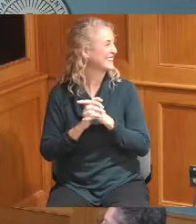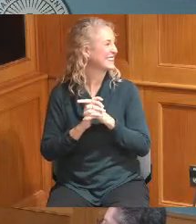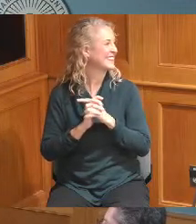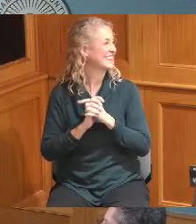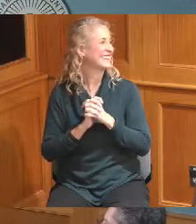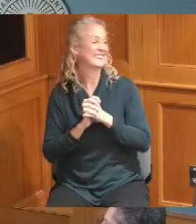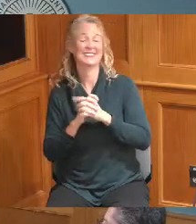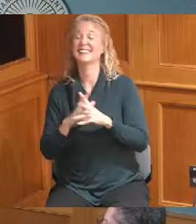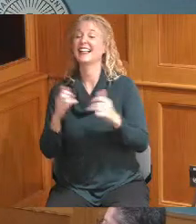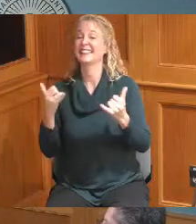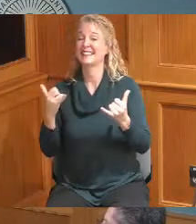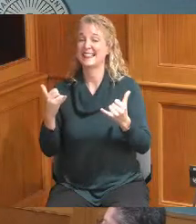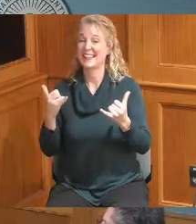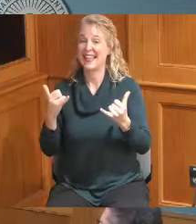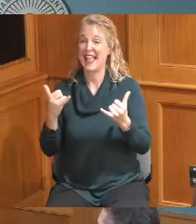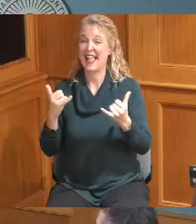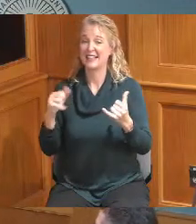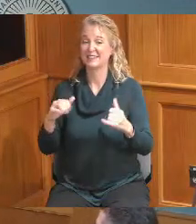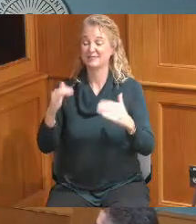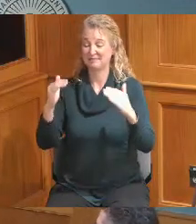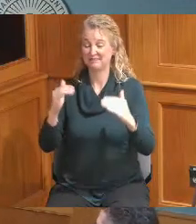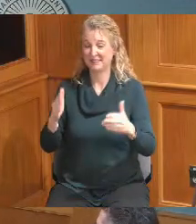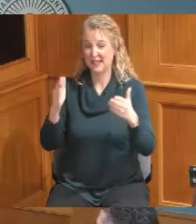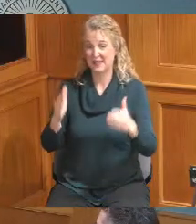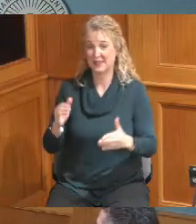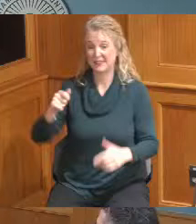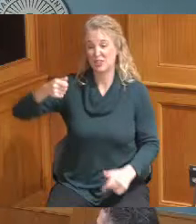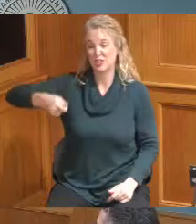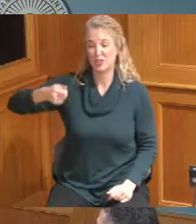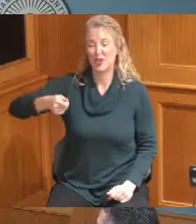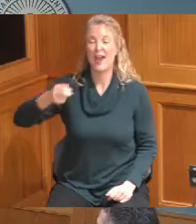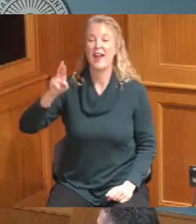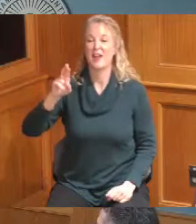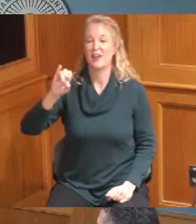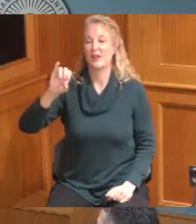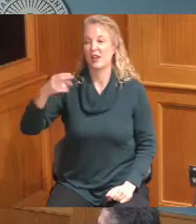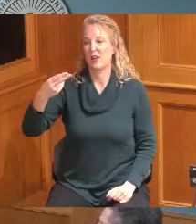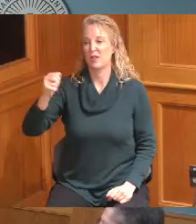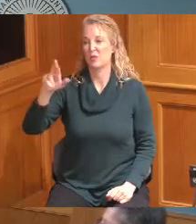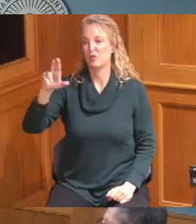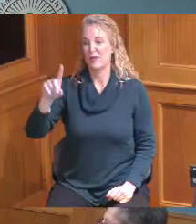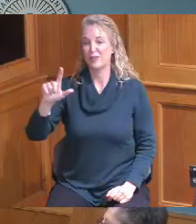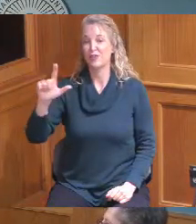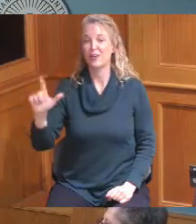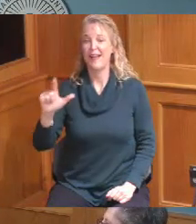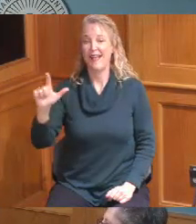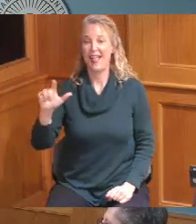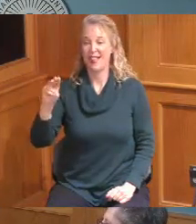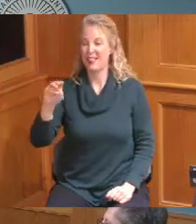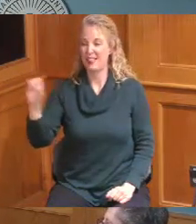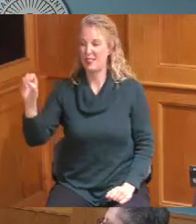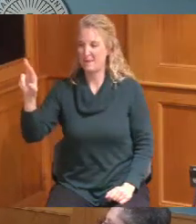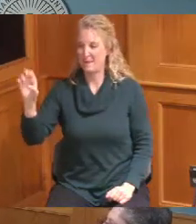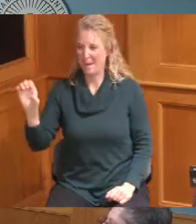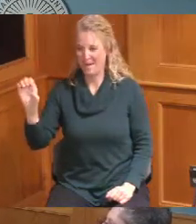Great. I have another honoree, Judge Richard L. Rich Moore. If you could come forward.